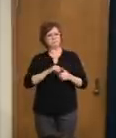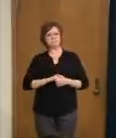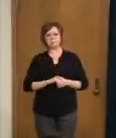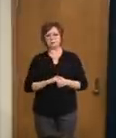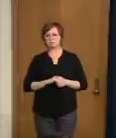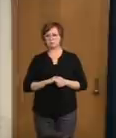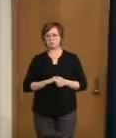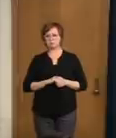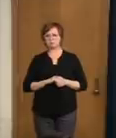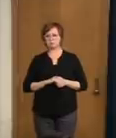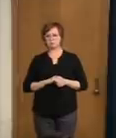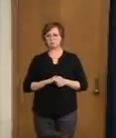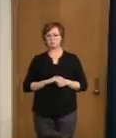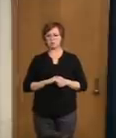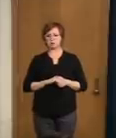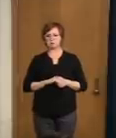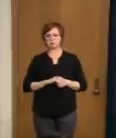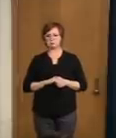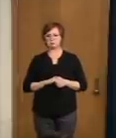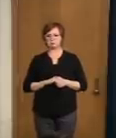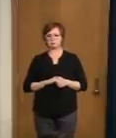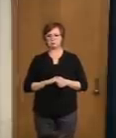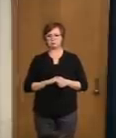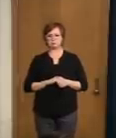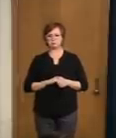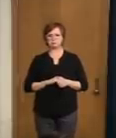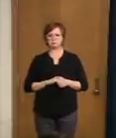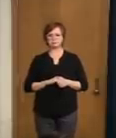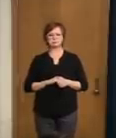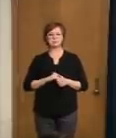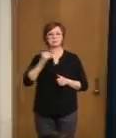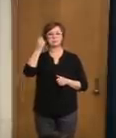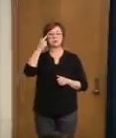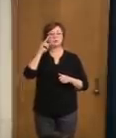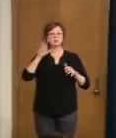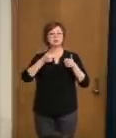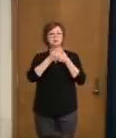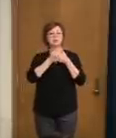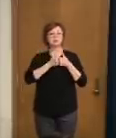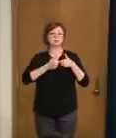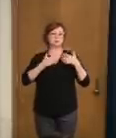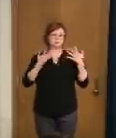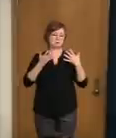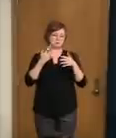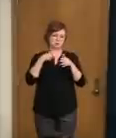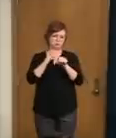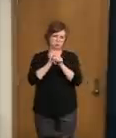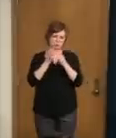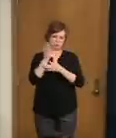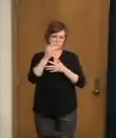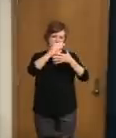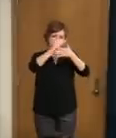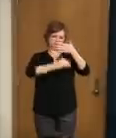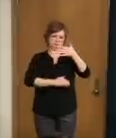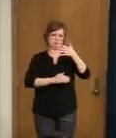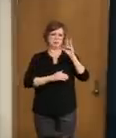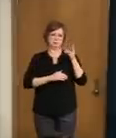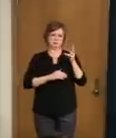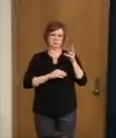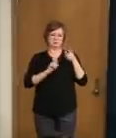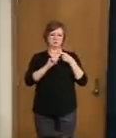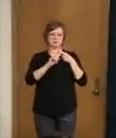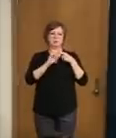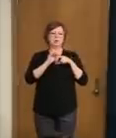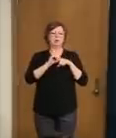Key challenges that we are encountering and planning and working through. The first one, delivering to high-risk populations in